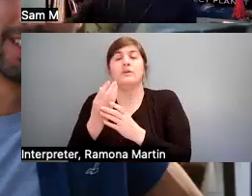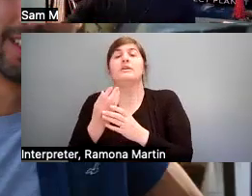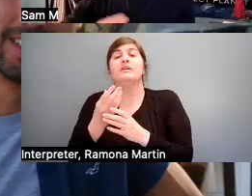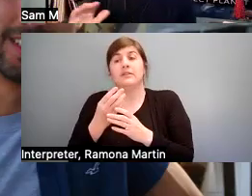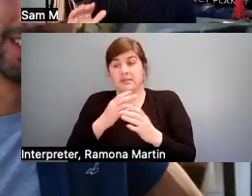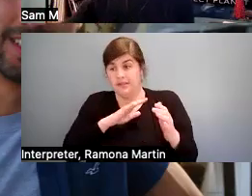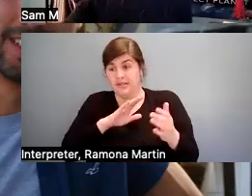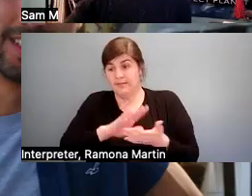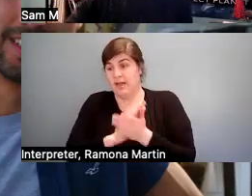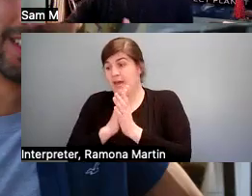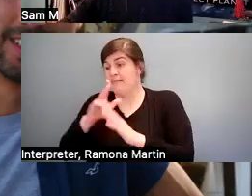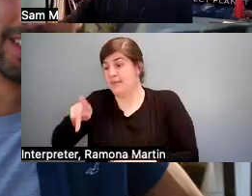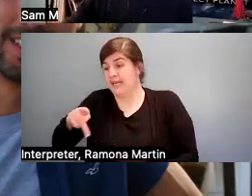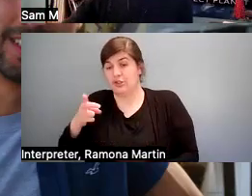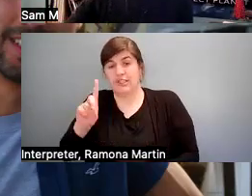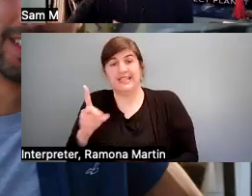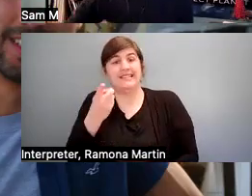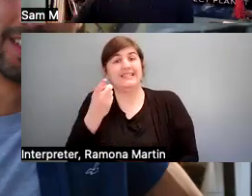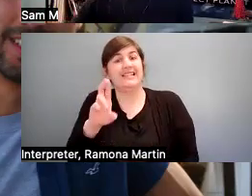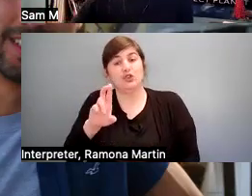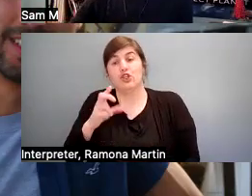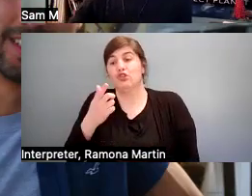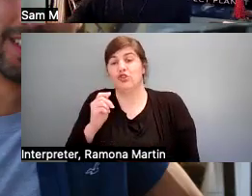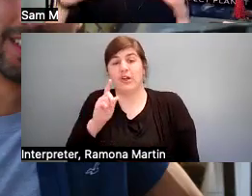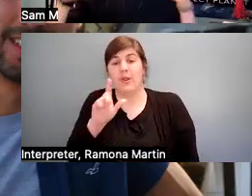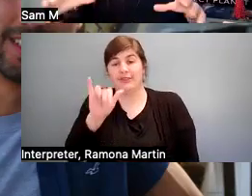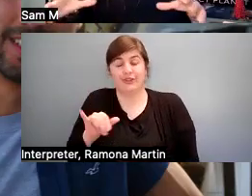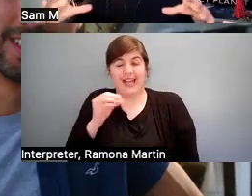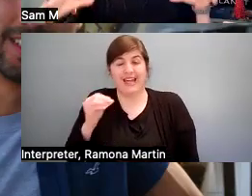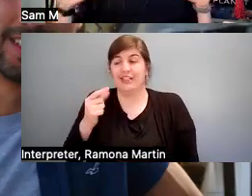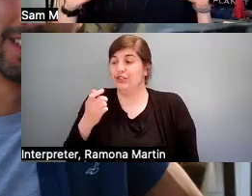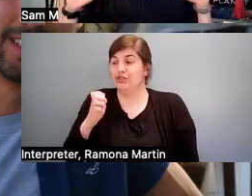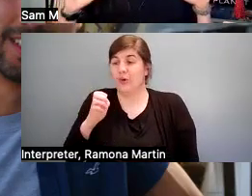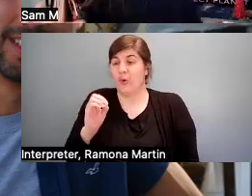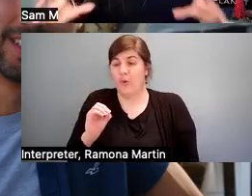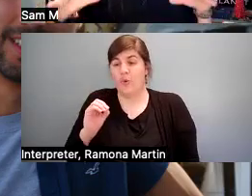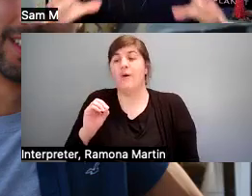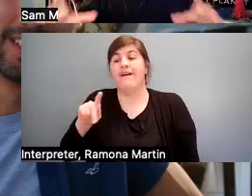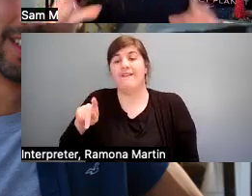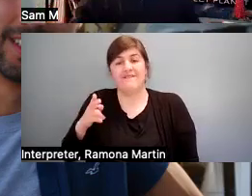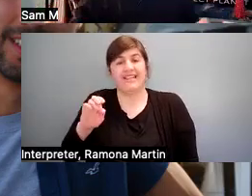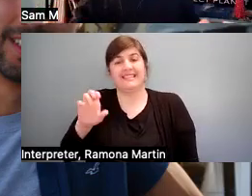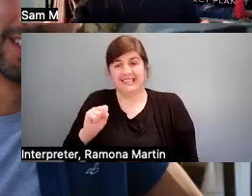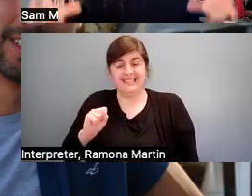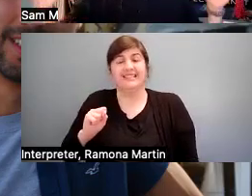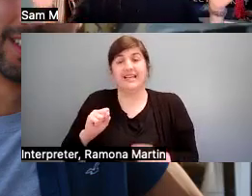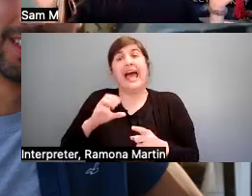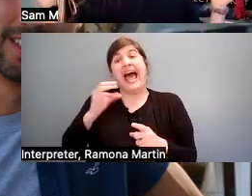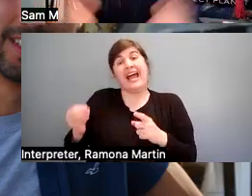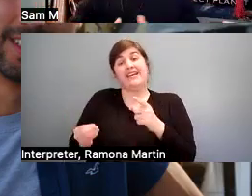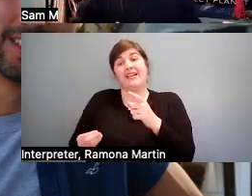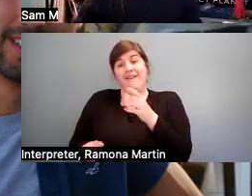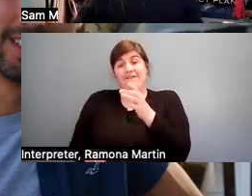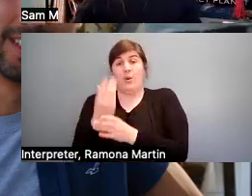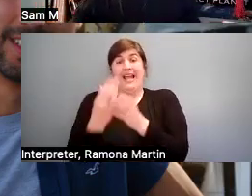PhD. So I became a doctor in geology and geophysics, but my specialty was volcanoes in the oceans. So I managed to